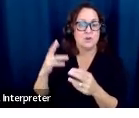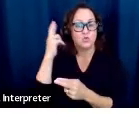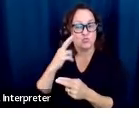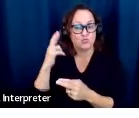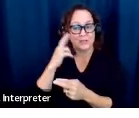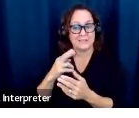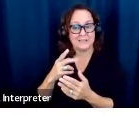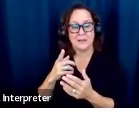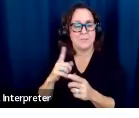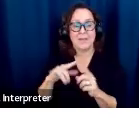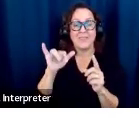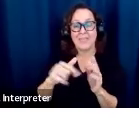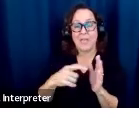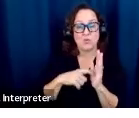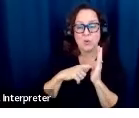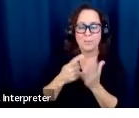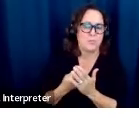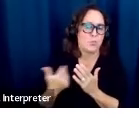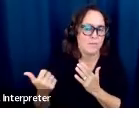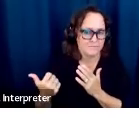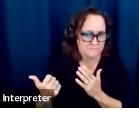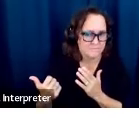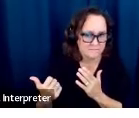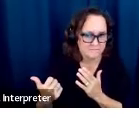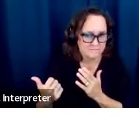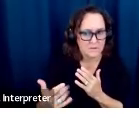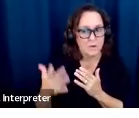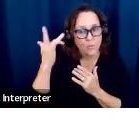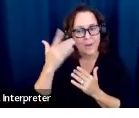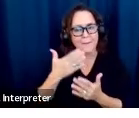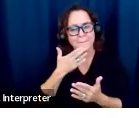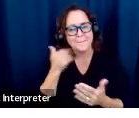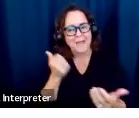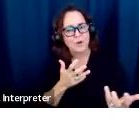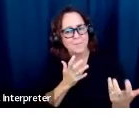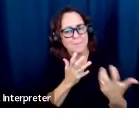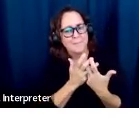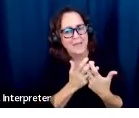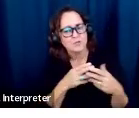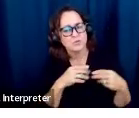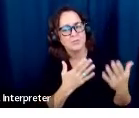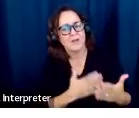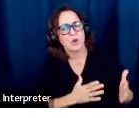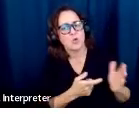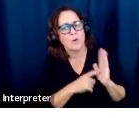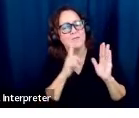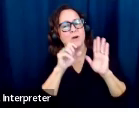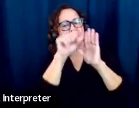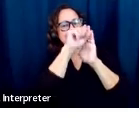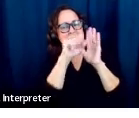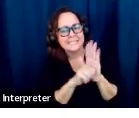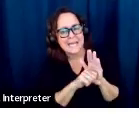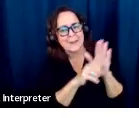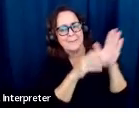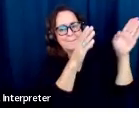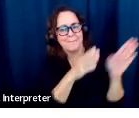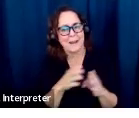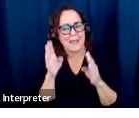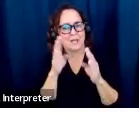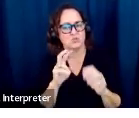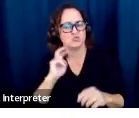requirement was removed is so that it better matches the provider requirements for state plan transportation